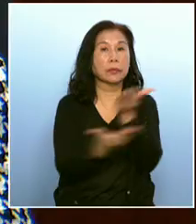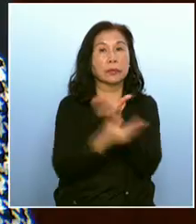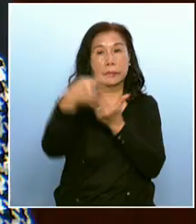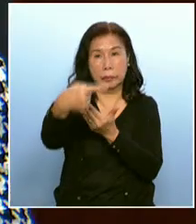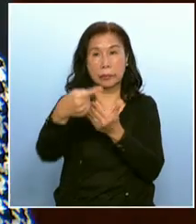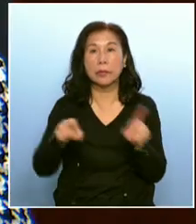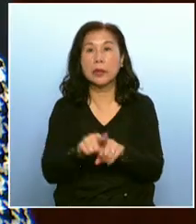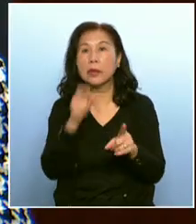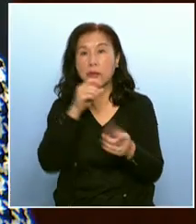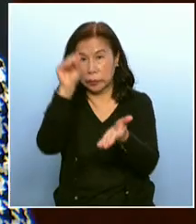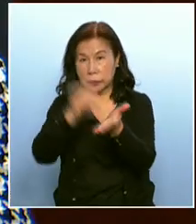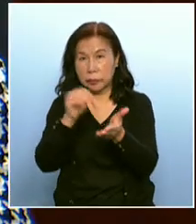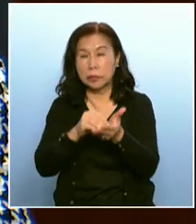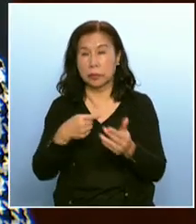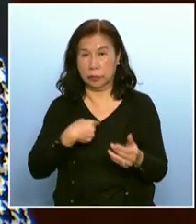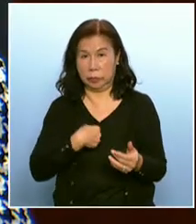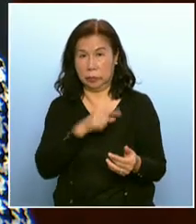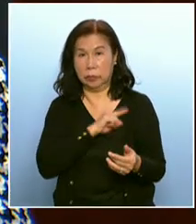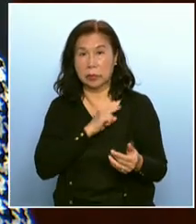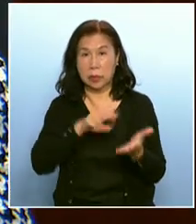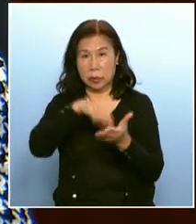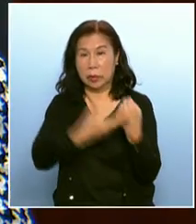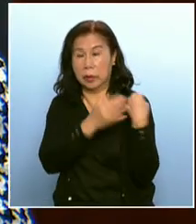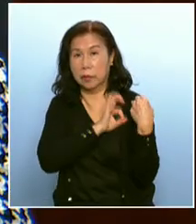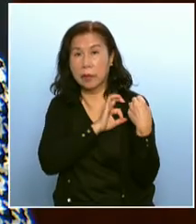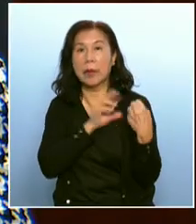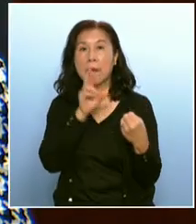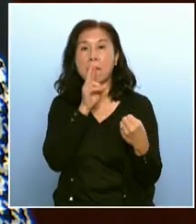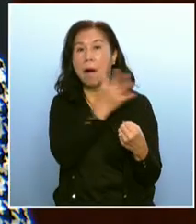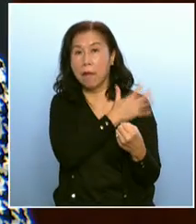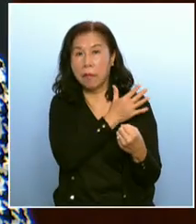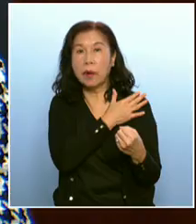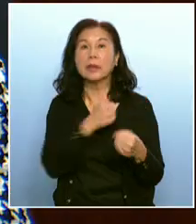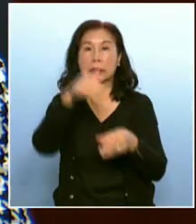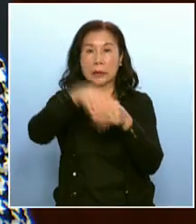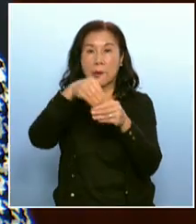The election procedure is set out in Appendix 1 of the Rules of Procedure.